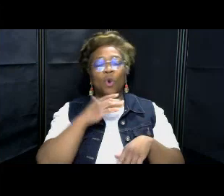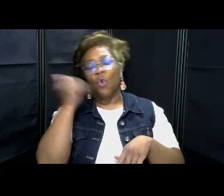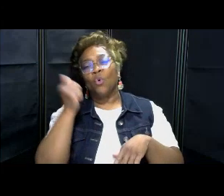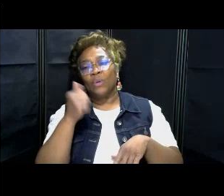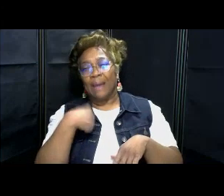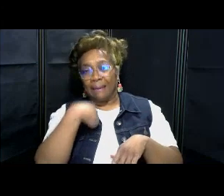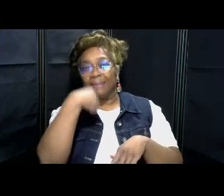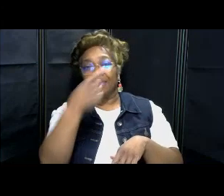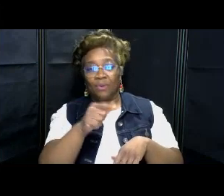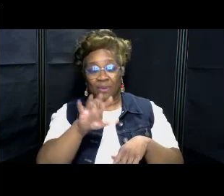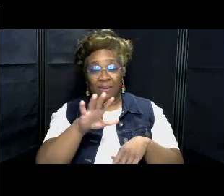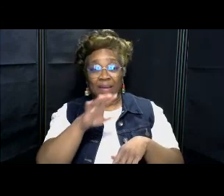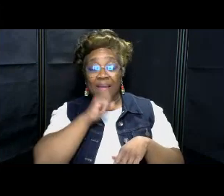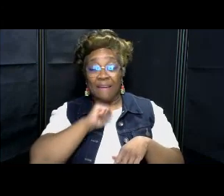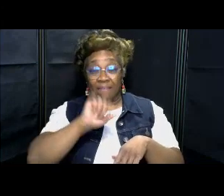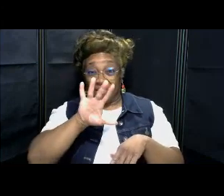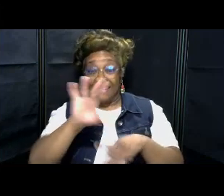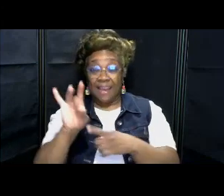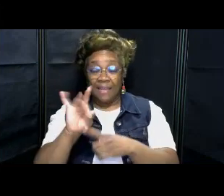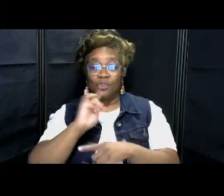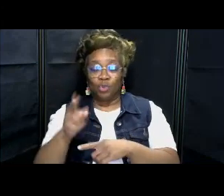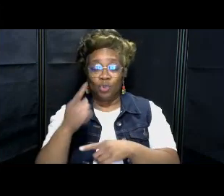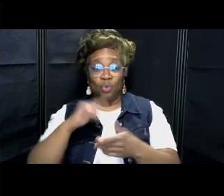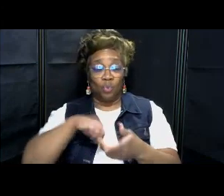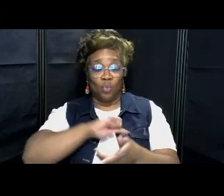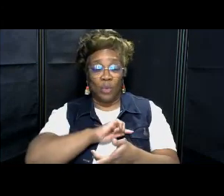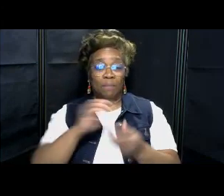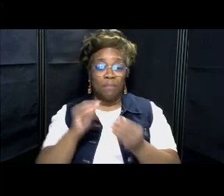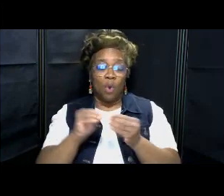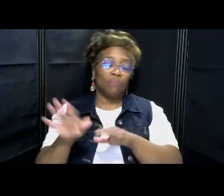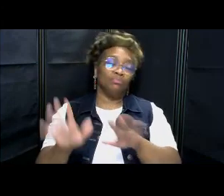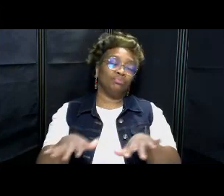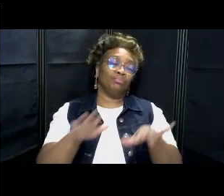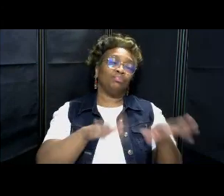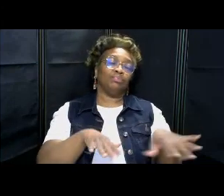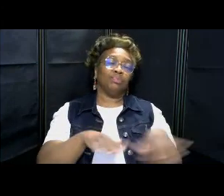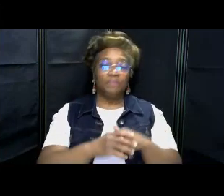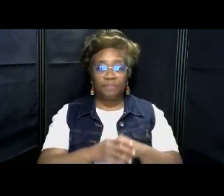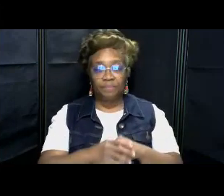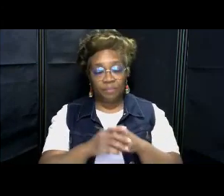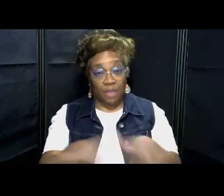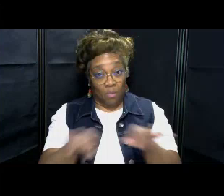is true. So let me go over some key findings about smoking.